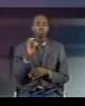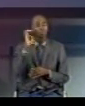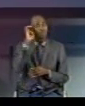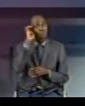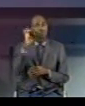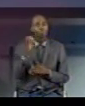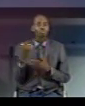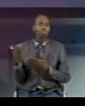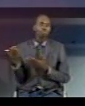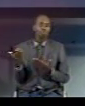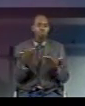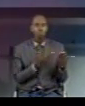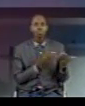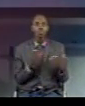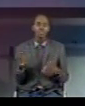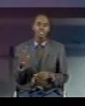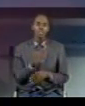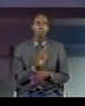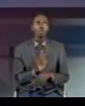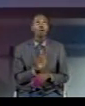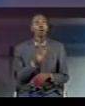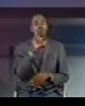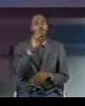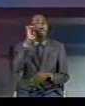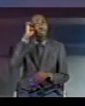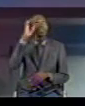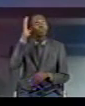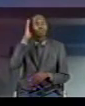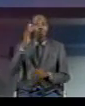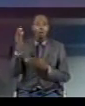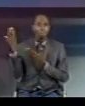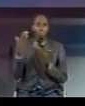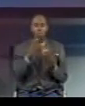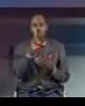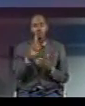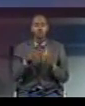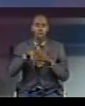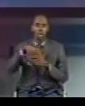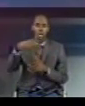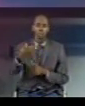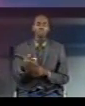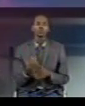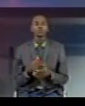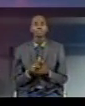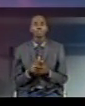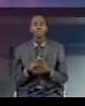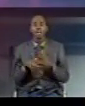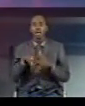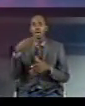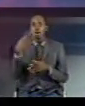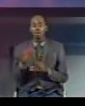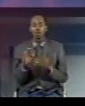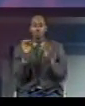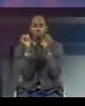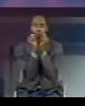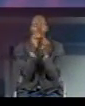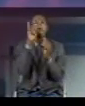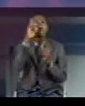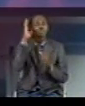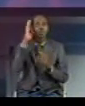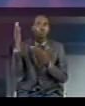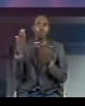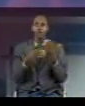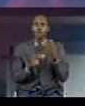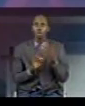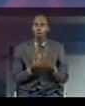them forth. He will bring you forth. Out of bondage, he'll bring you forth.